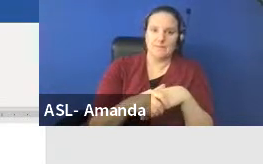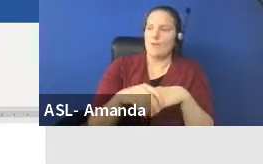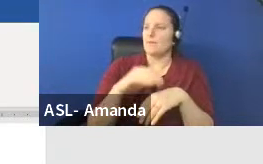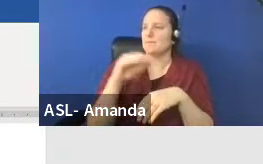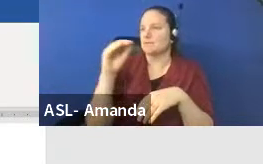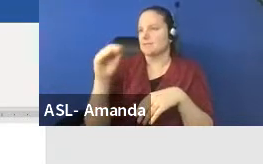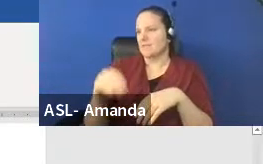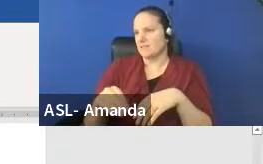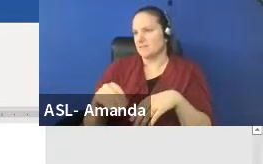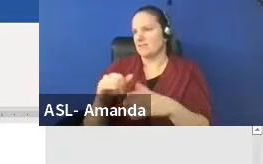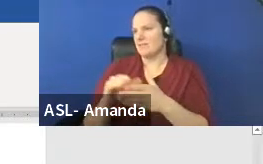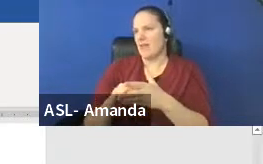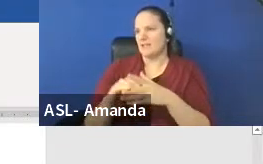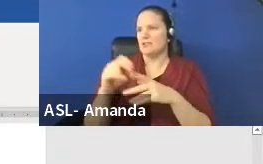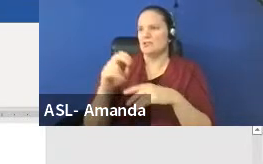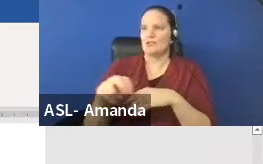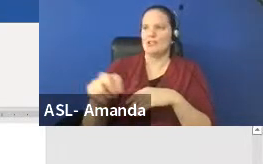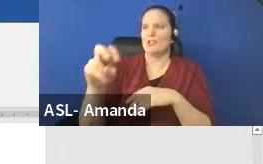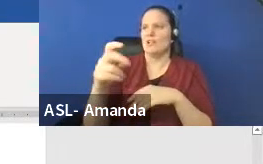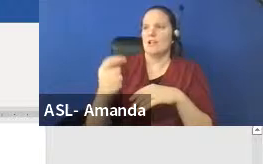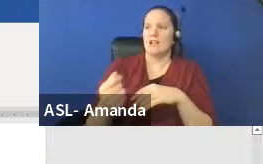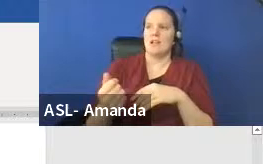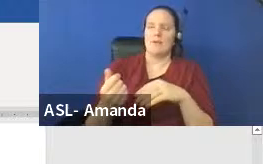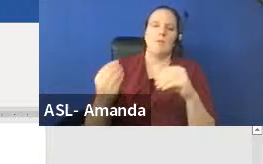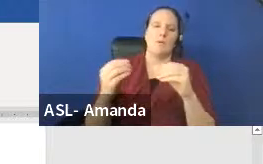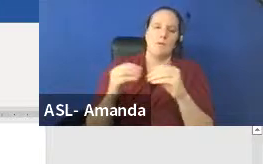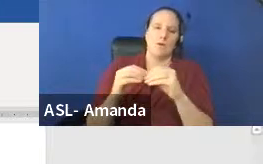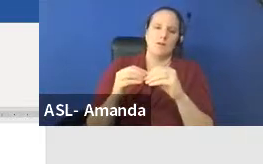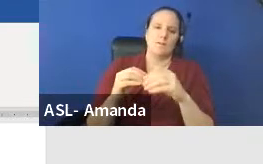out might be a more